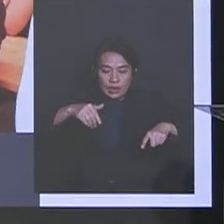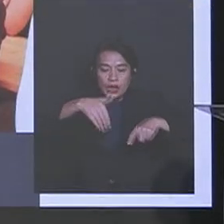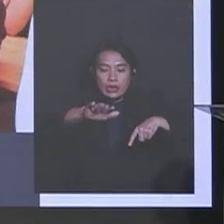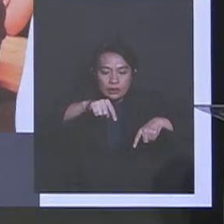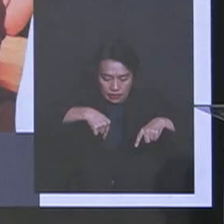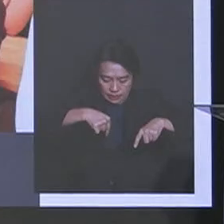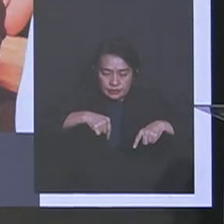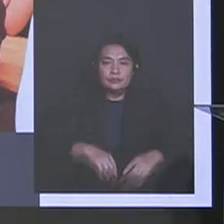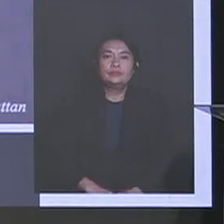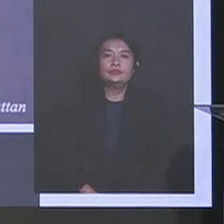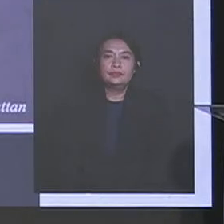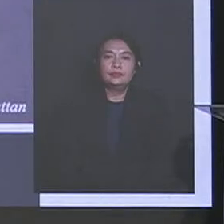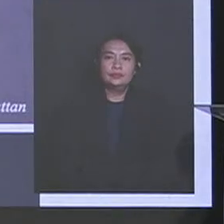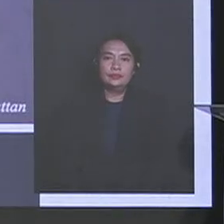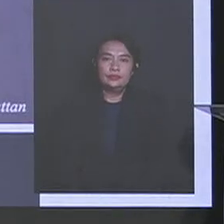of the sidewalk.